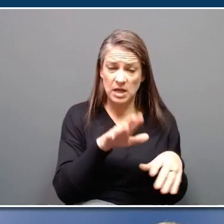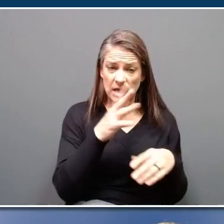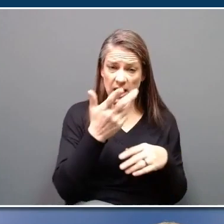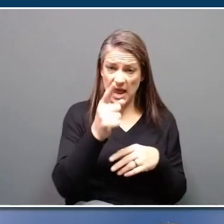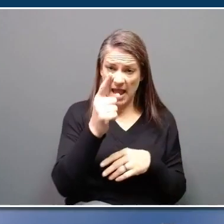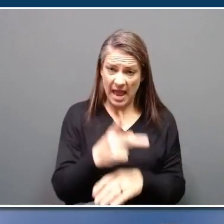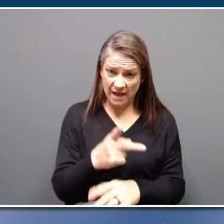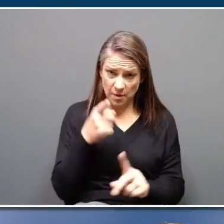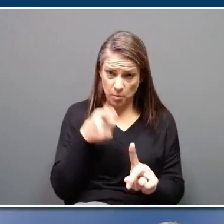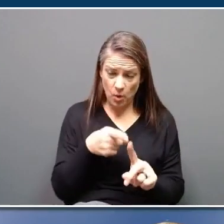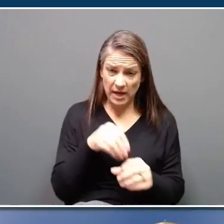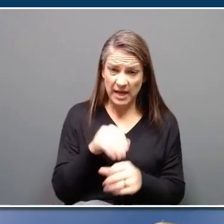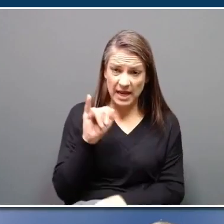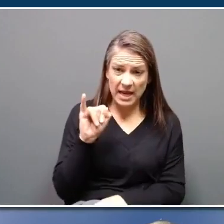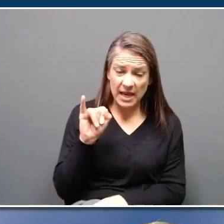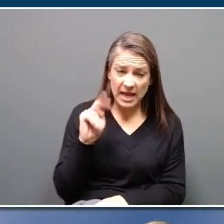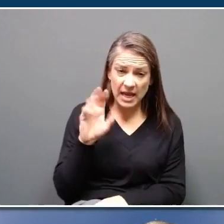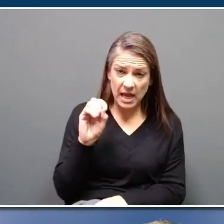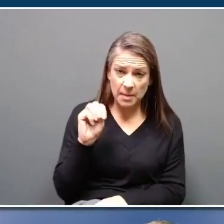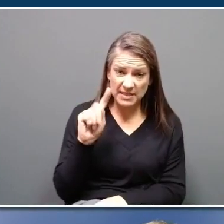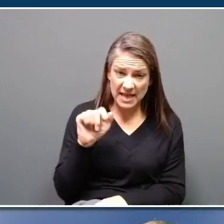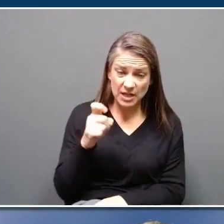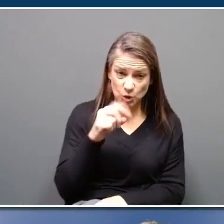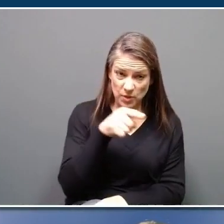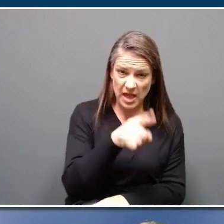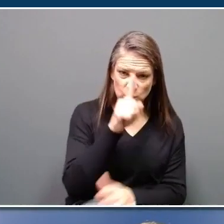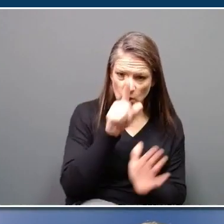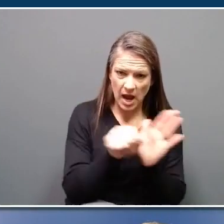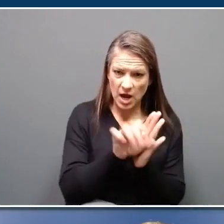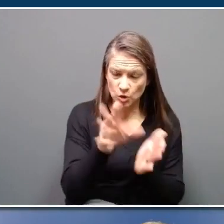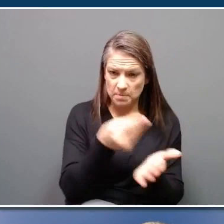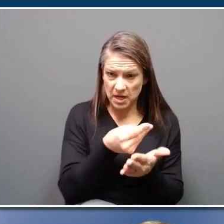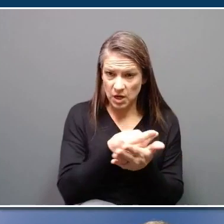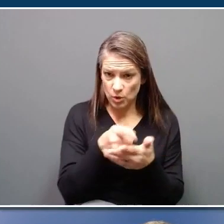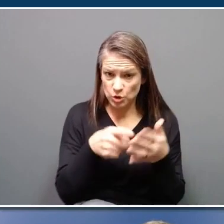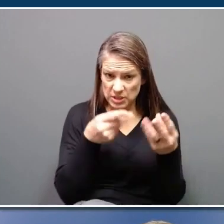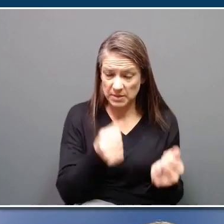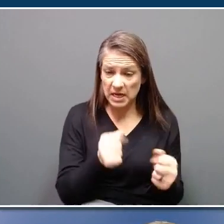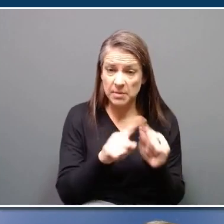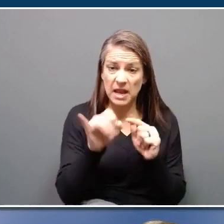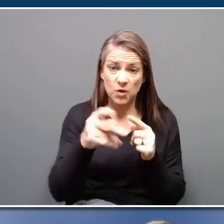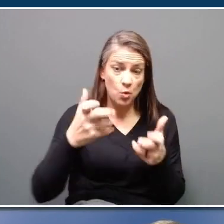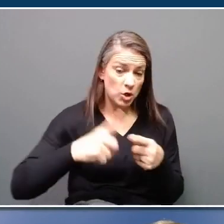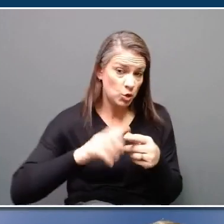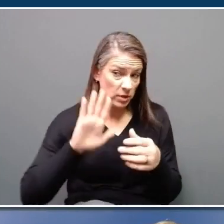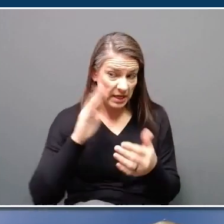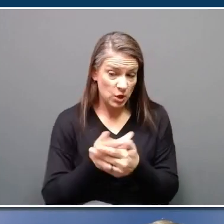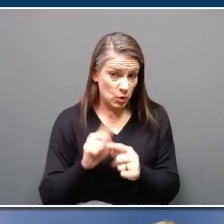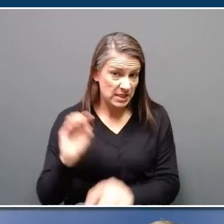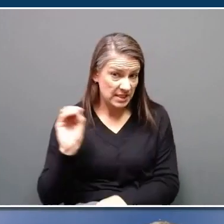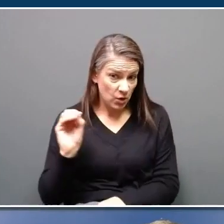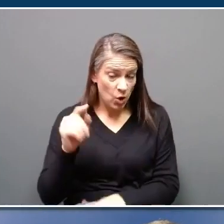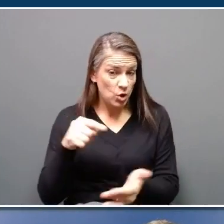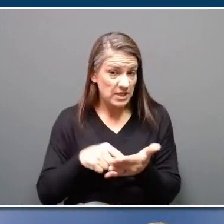the income tax, maybe you do this so you can hide all the money you're really spending. But if you eventually want to get to zero, your debt service is going to go up,